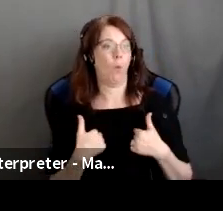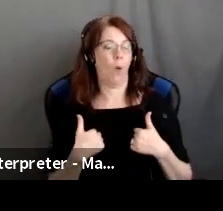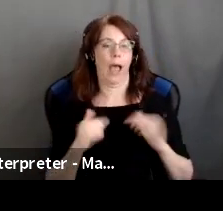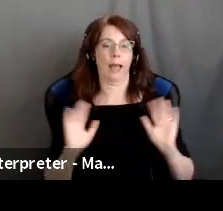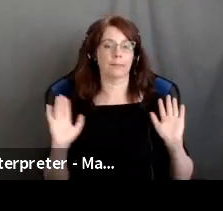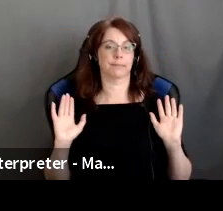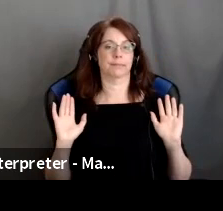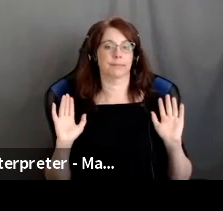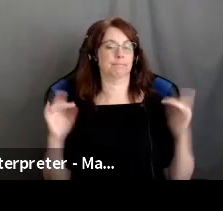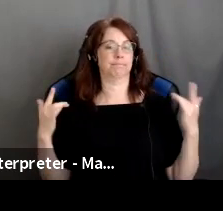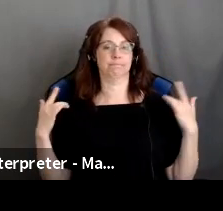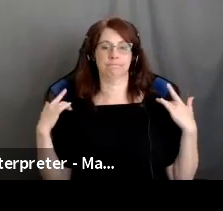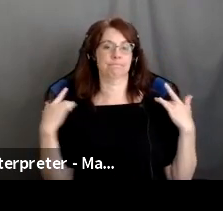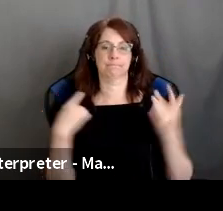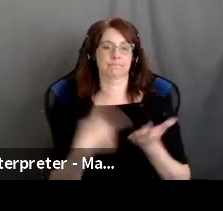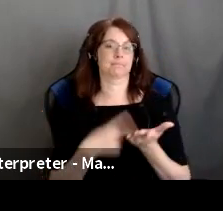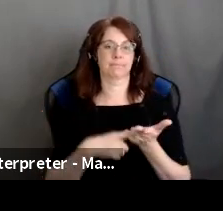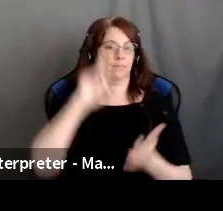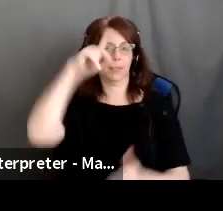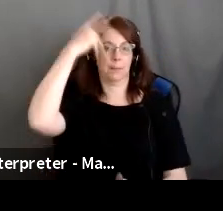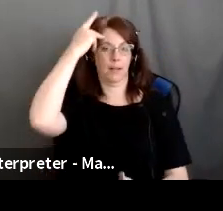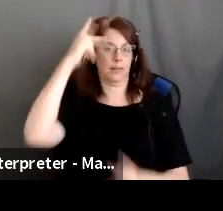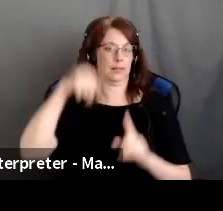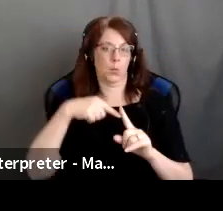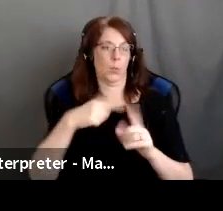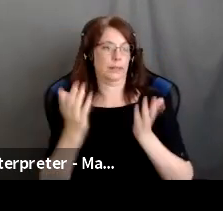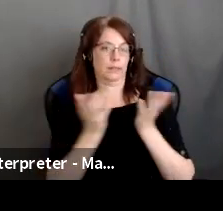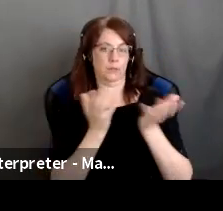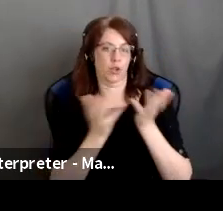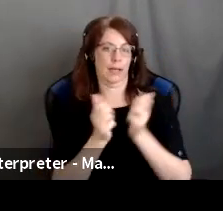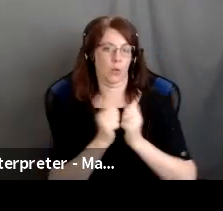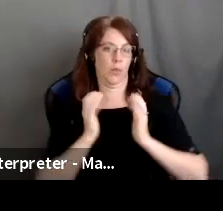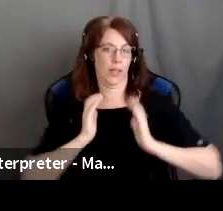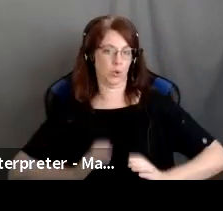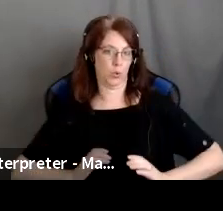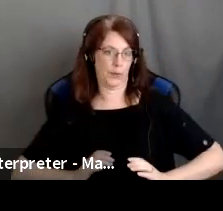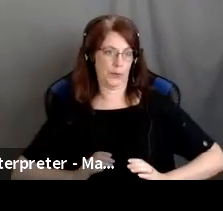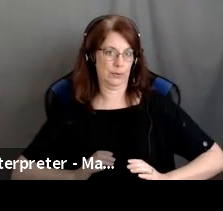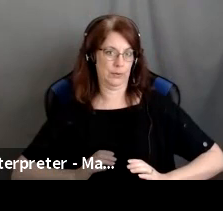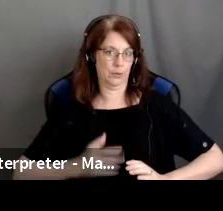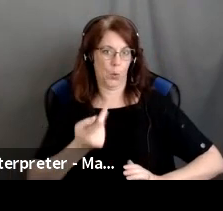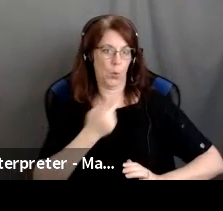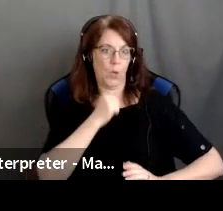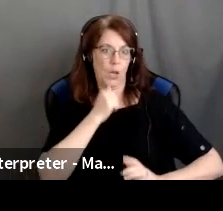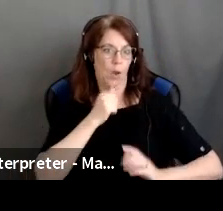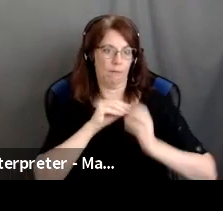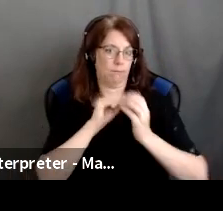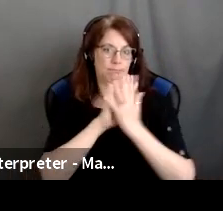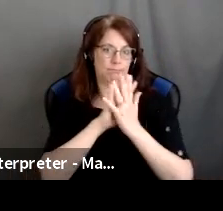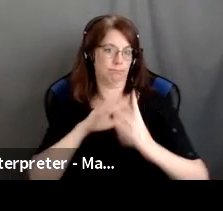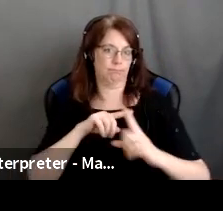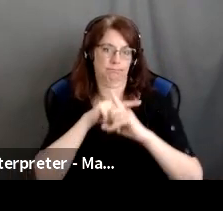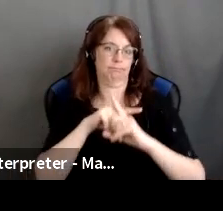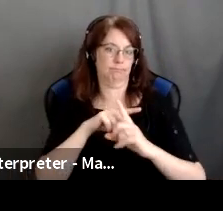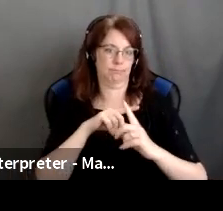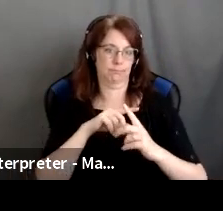away from politics when talking to my consumers, so we don't have we